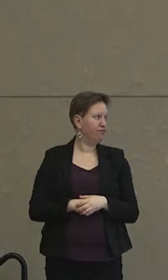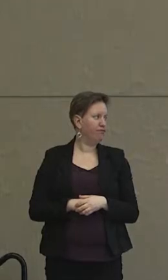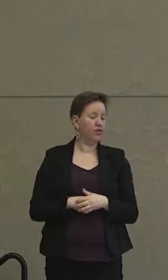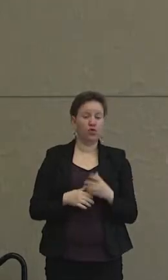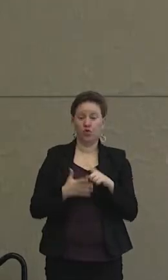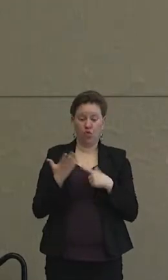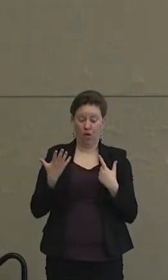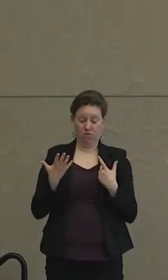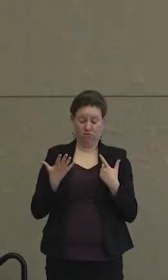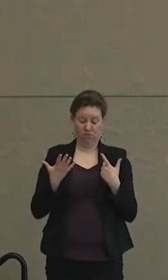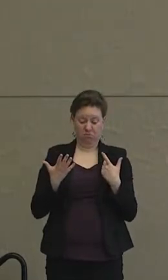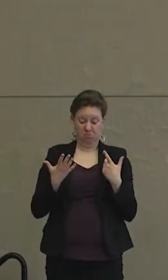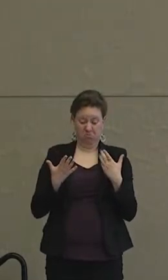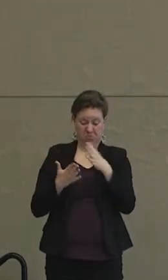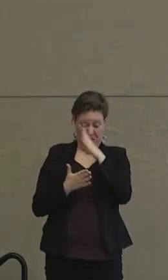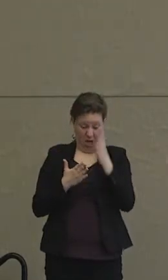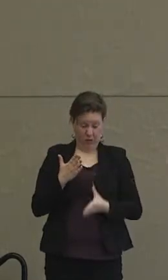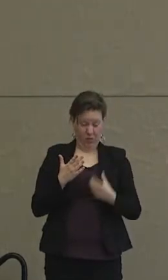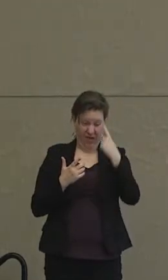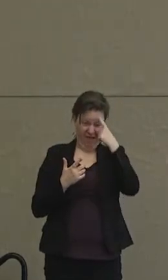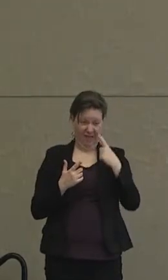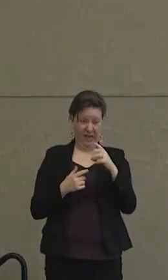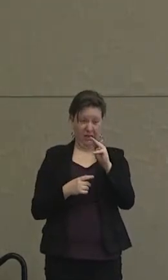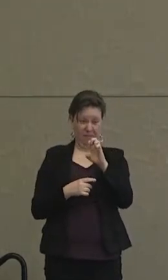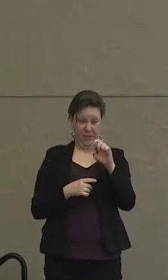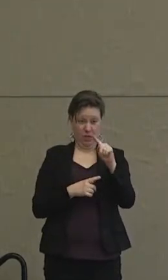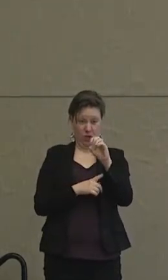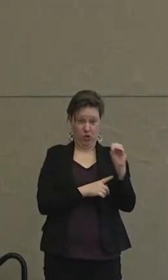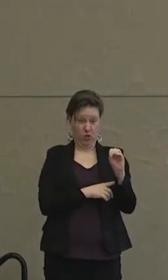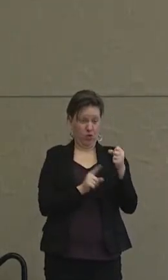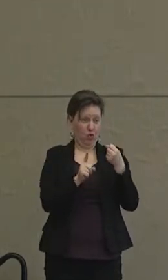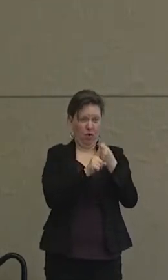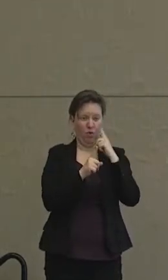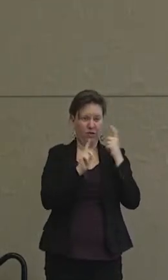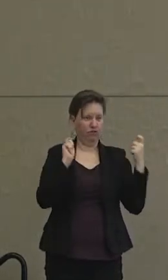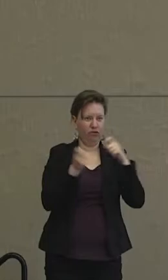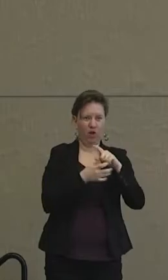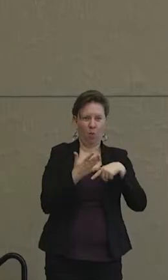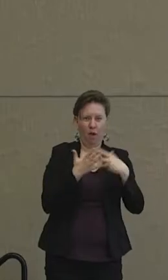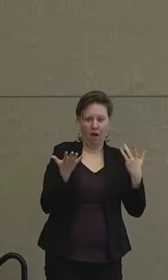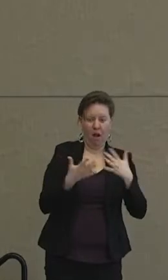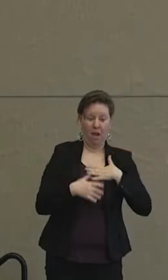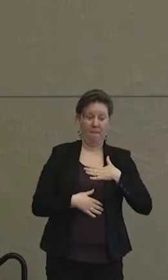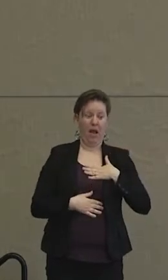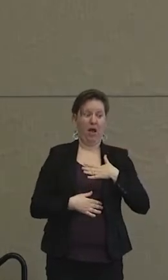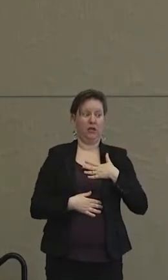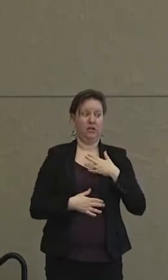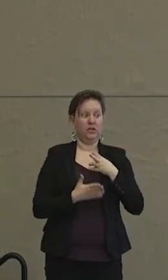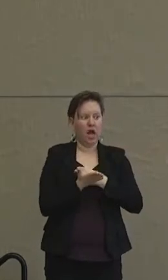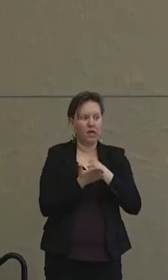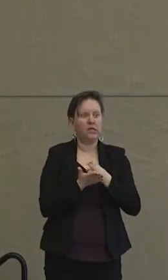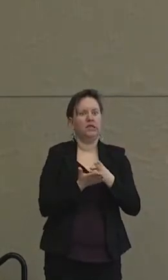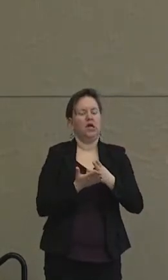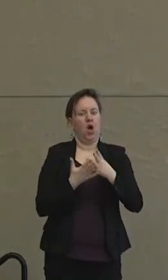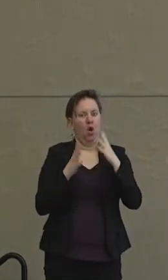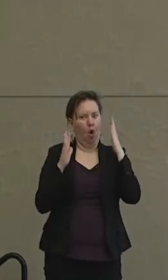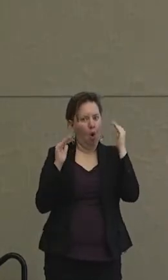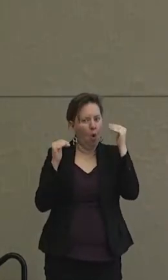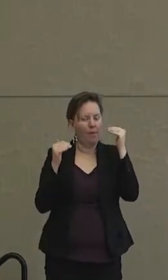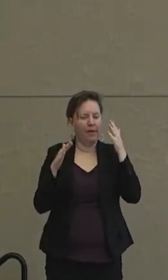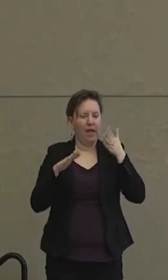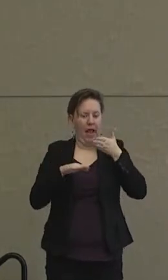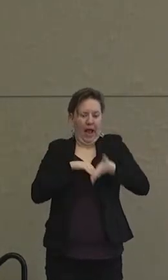So what consequence do I think the Me Too movement is going to have? My sincere hope. So